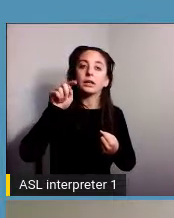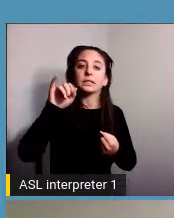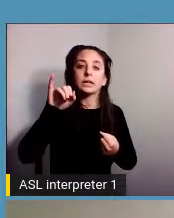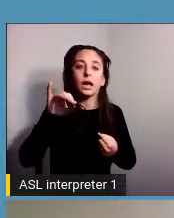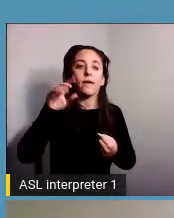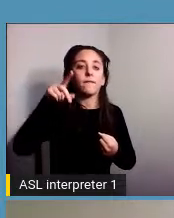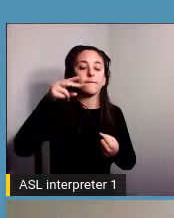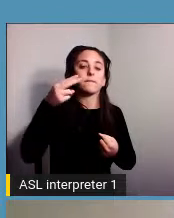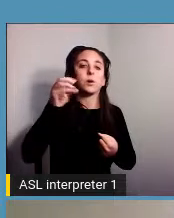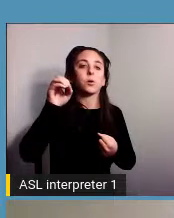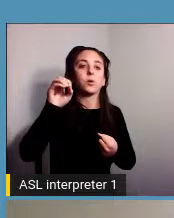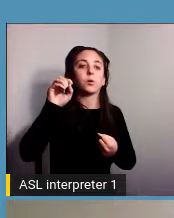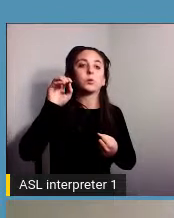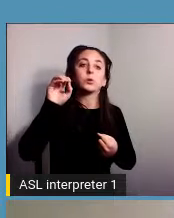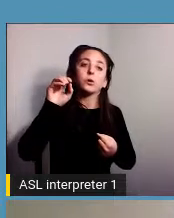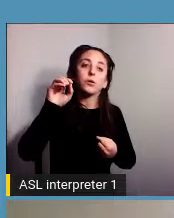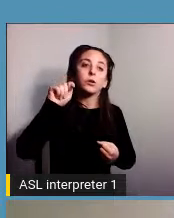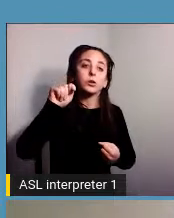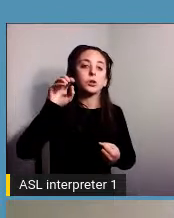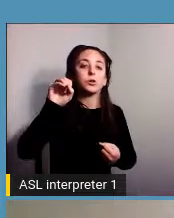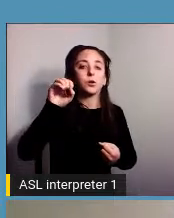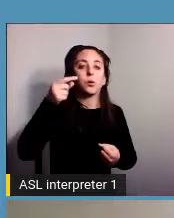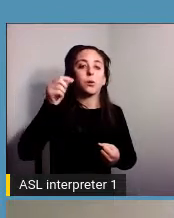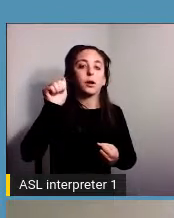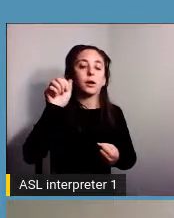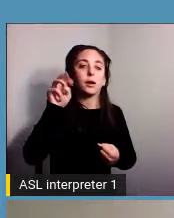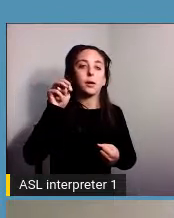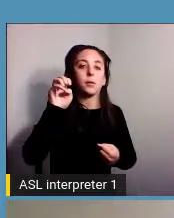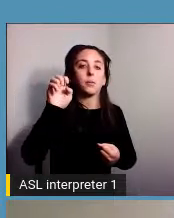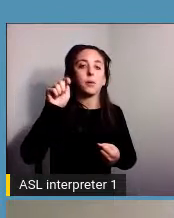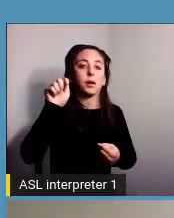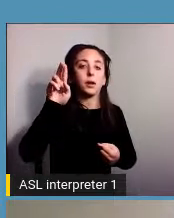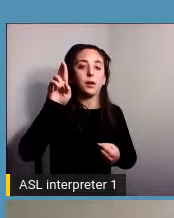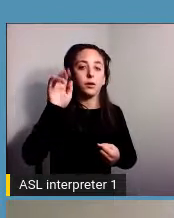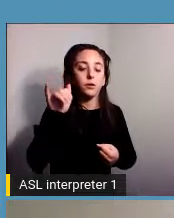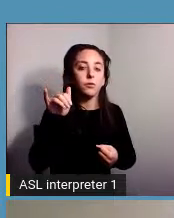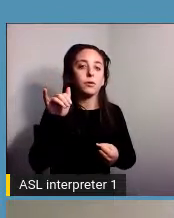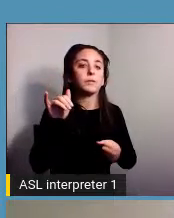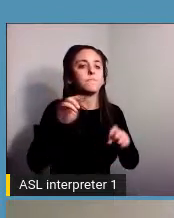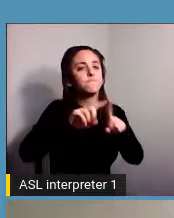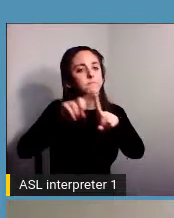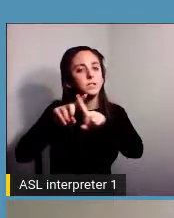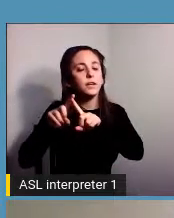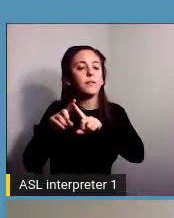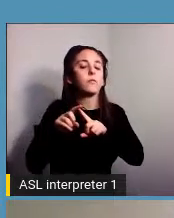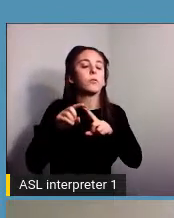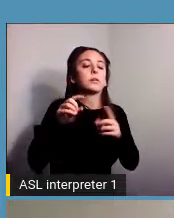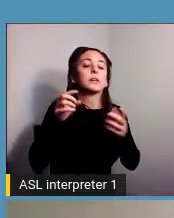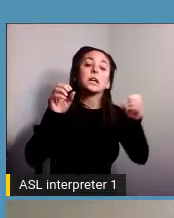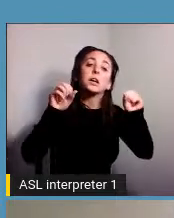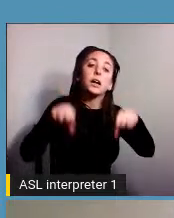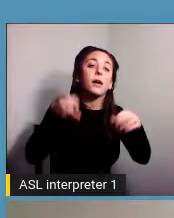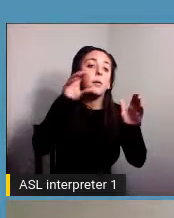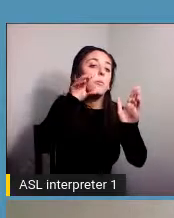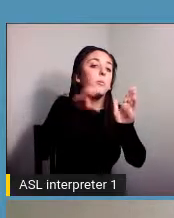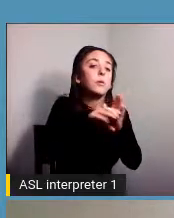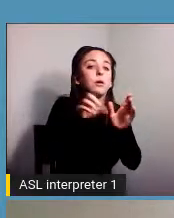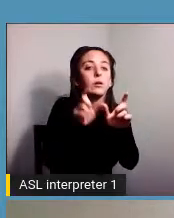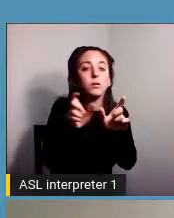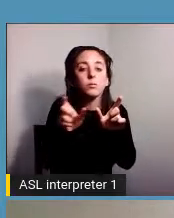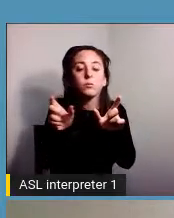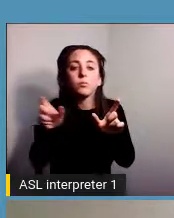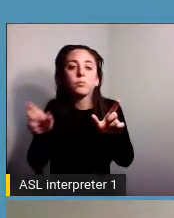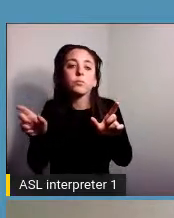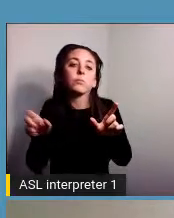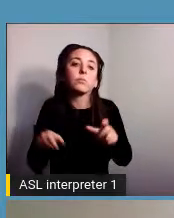sets. And in that category of documentary image sets could be panoramas, object movies, focal stacked images,